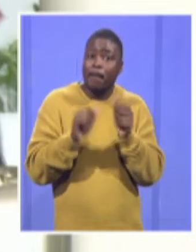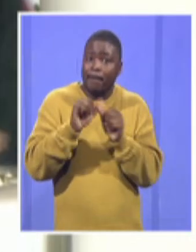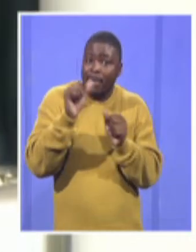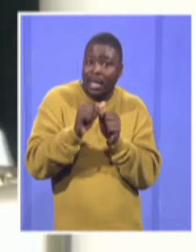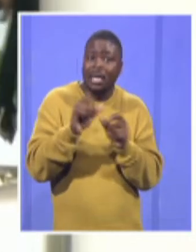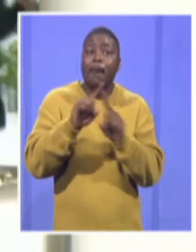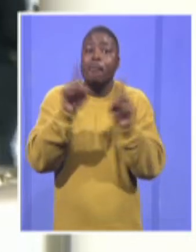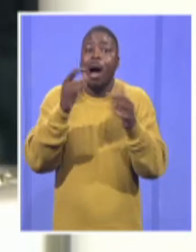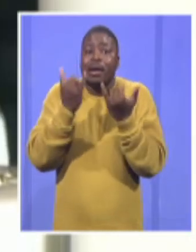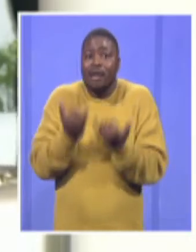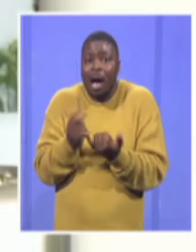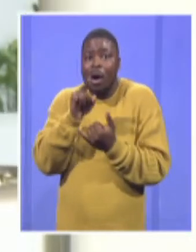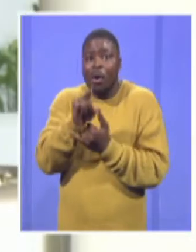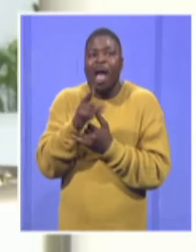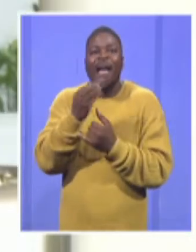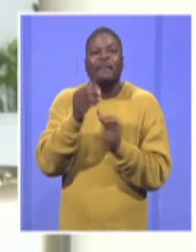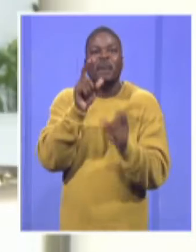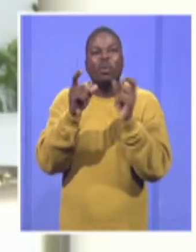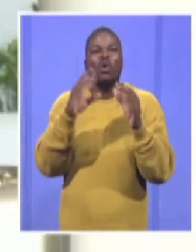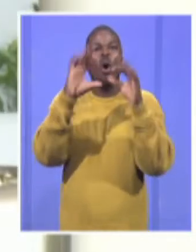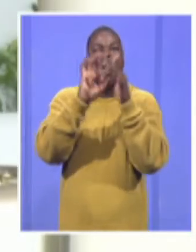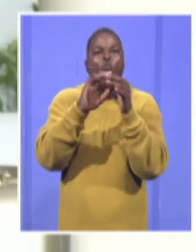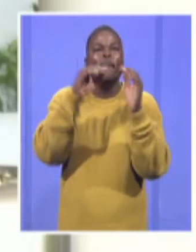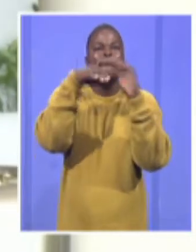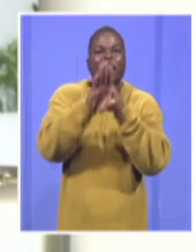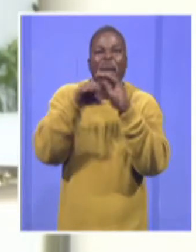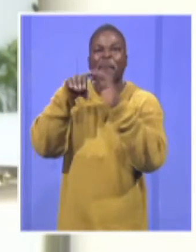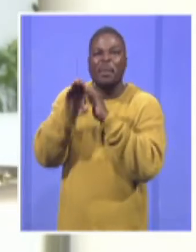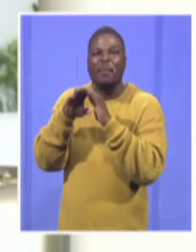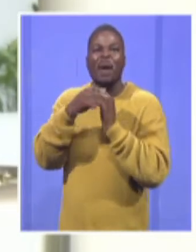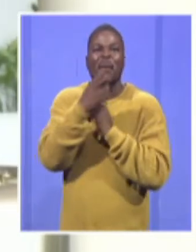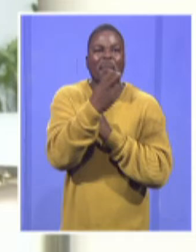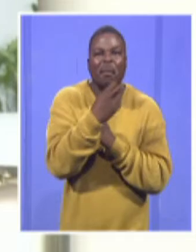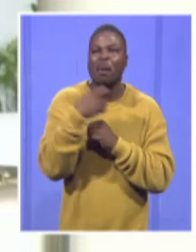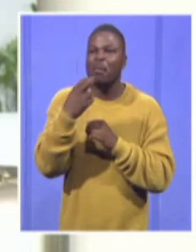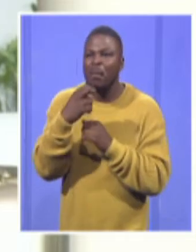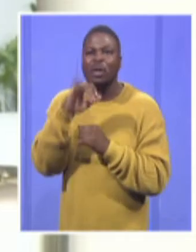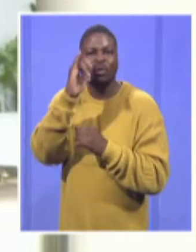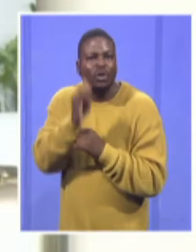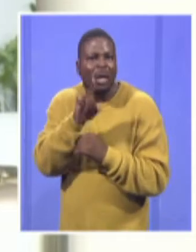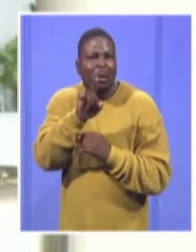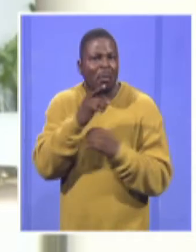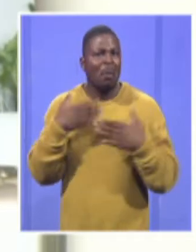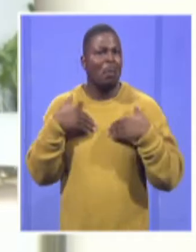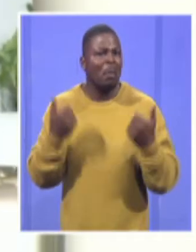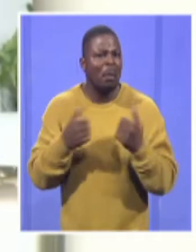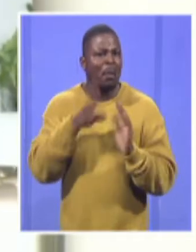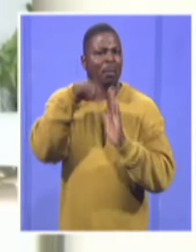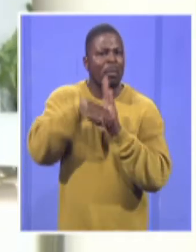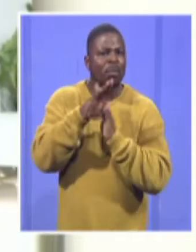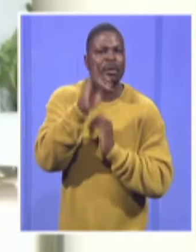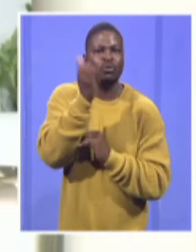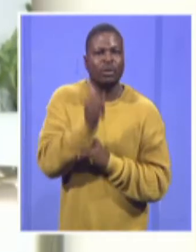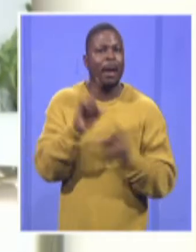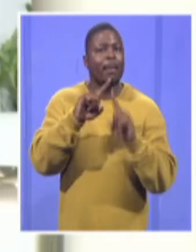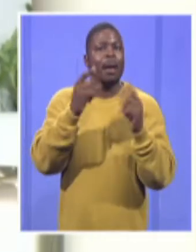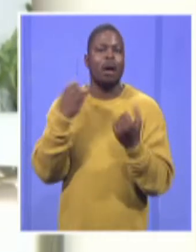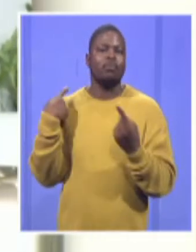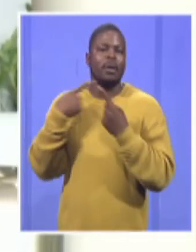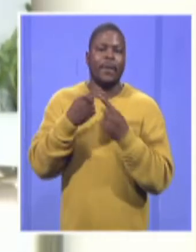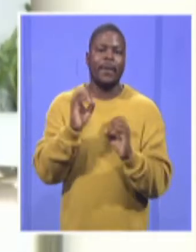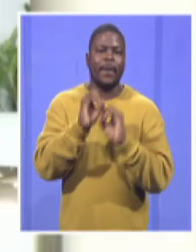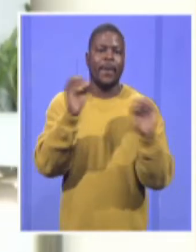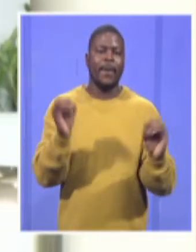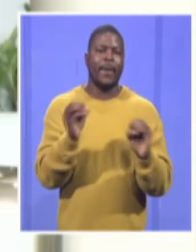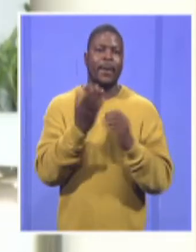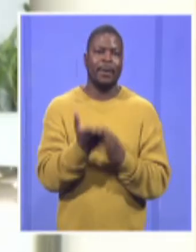dot supporters, now we don't have support groups for people living with HIV and TB. Now we don't have adherence classes or adherence